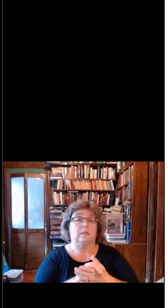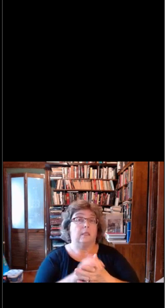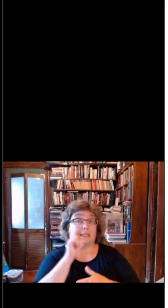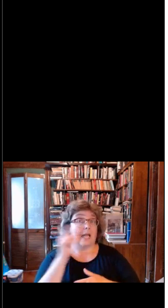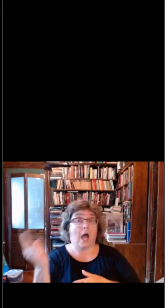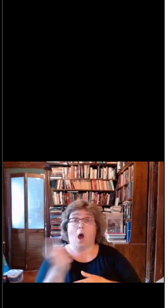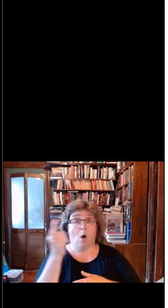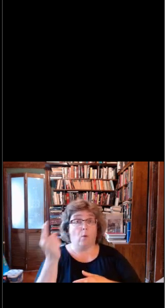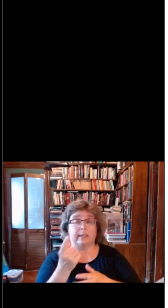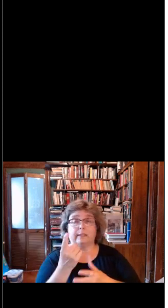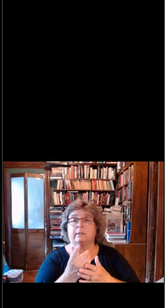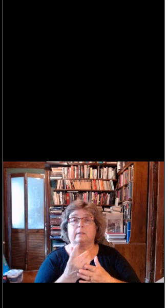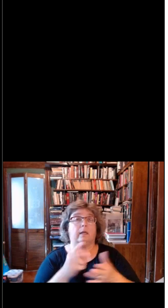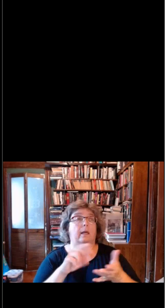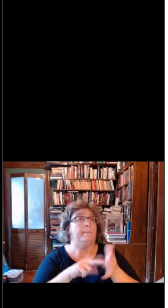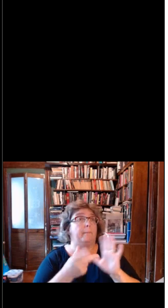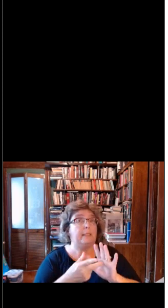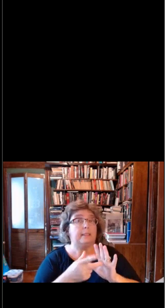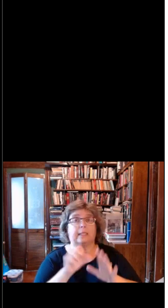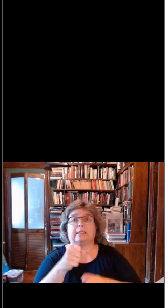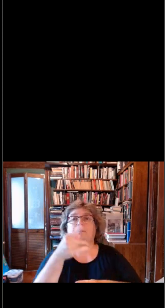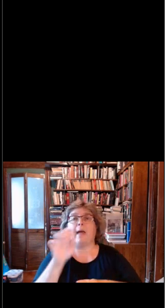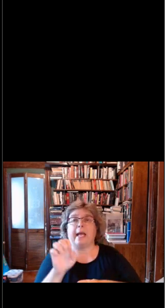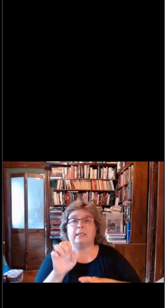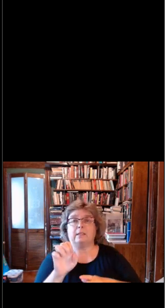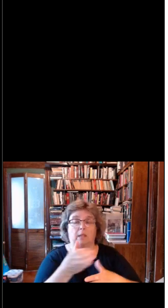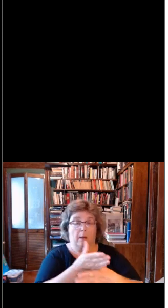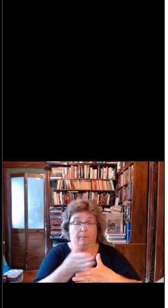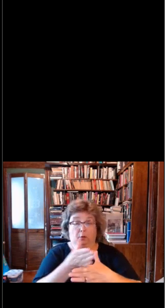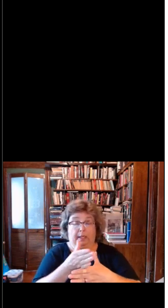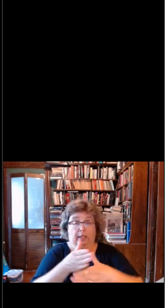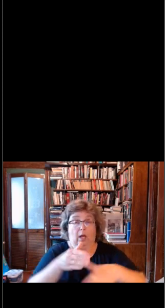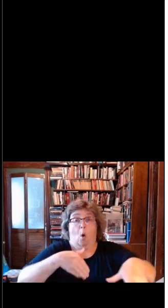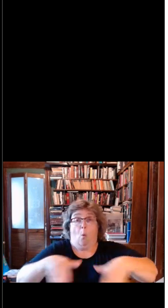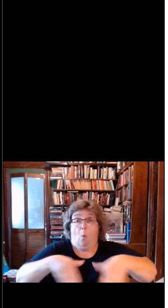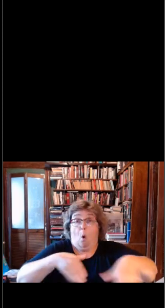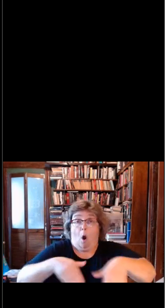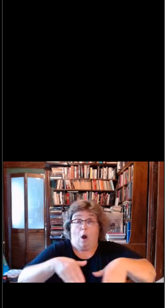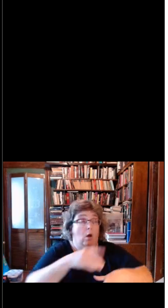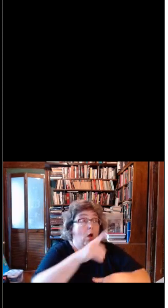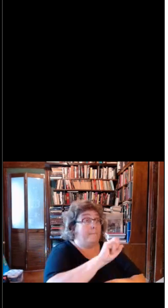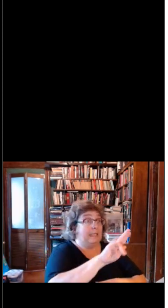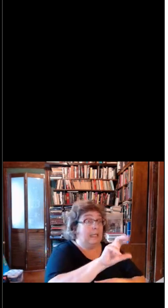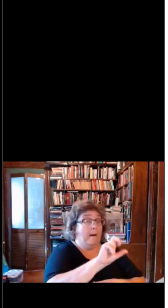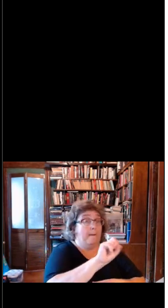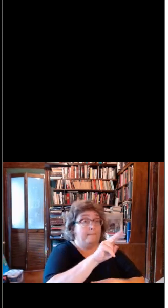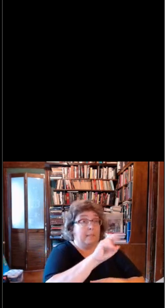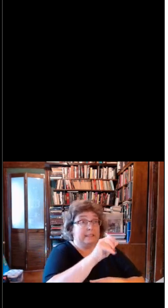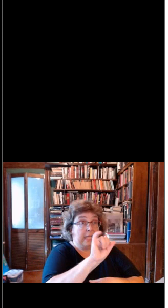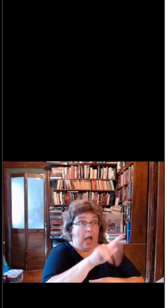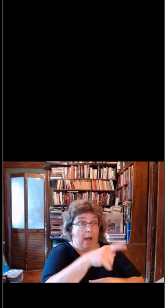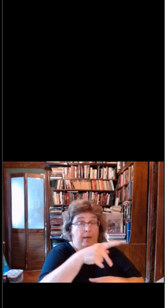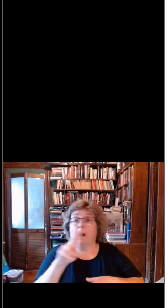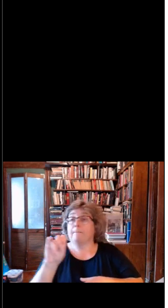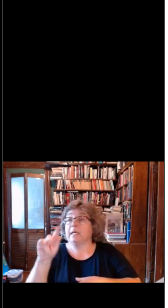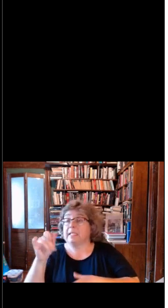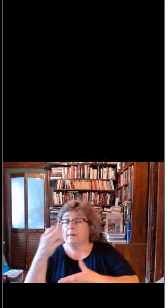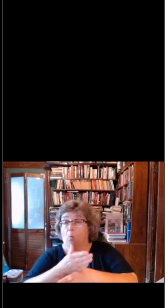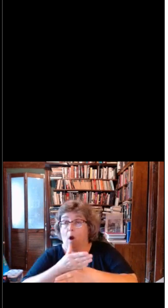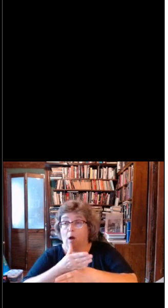a question of the space, between like the walk between one bus stop and the next along a particular